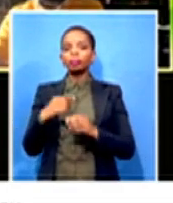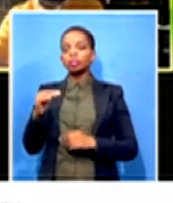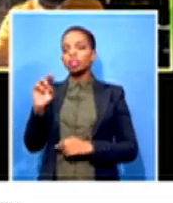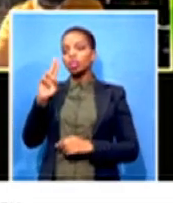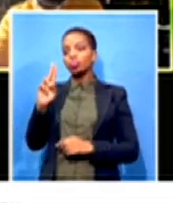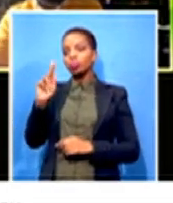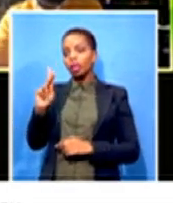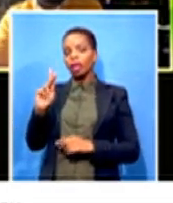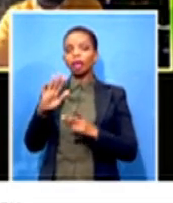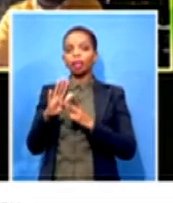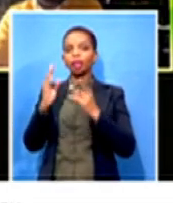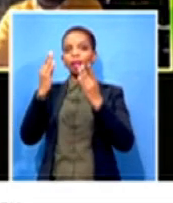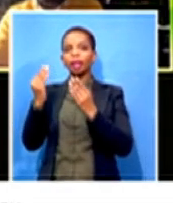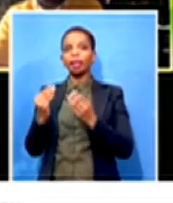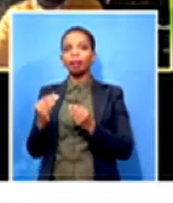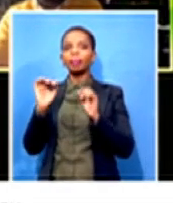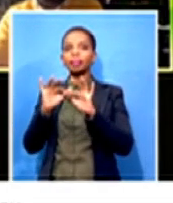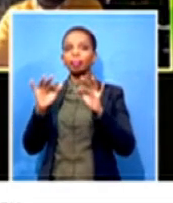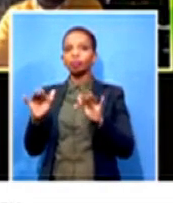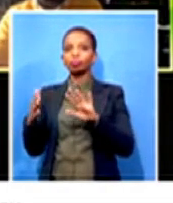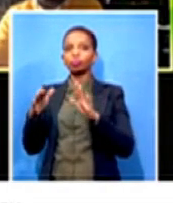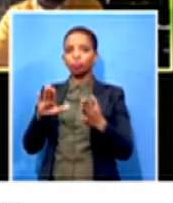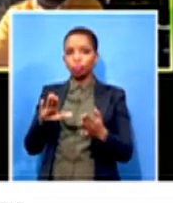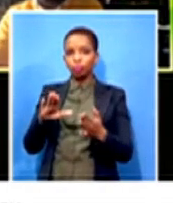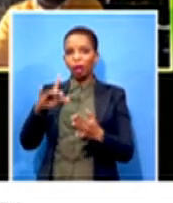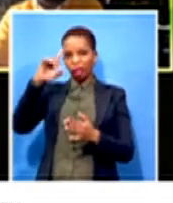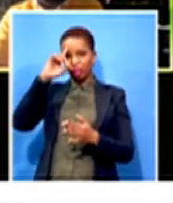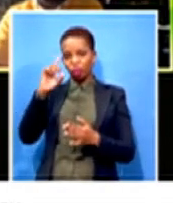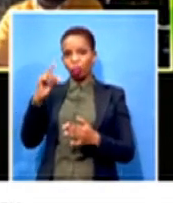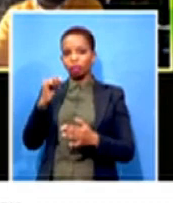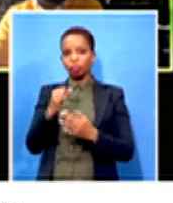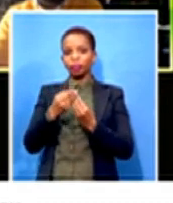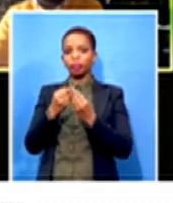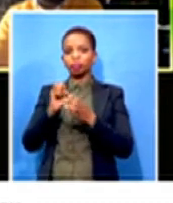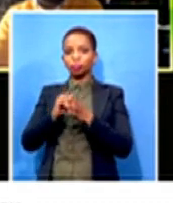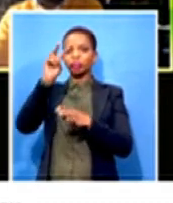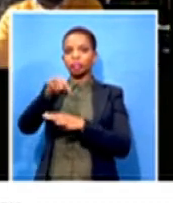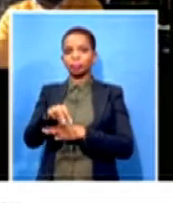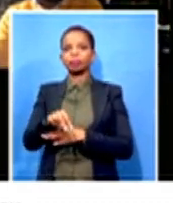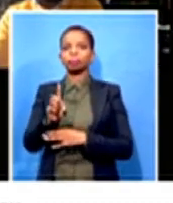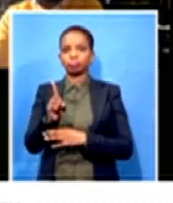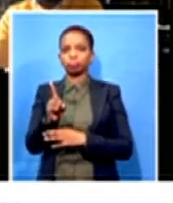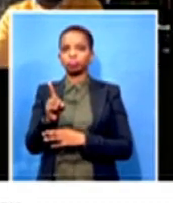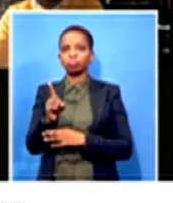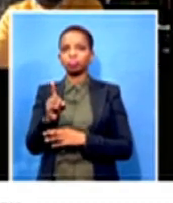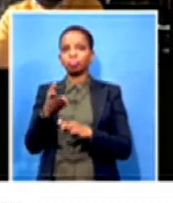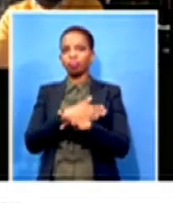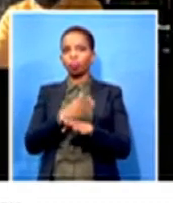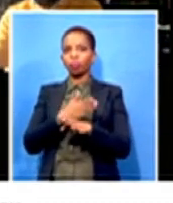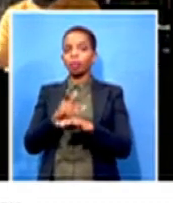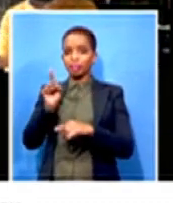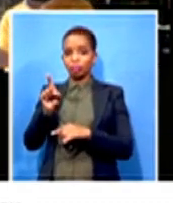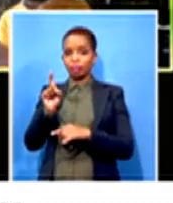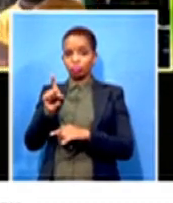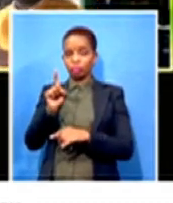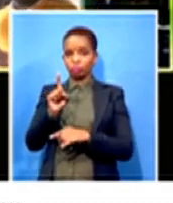age groups. I think it was one of the graphs that you skipped. One before this one. No, yeah, this one. This one. Well, yeah. What I want